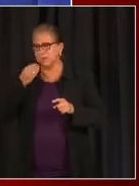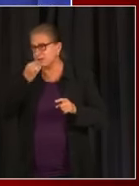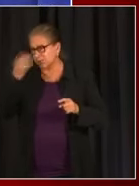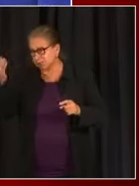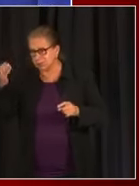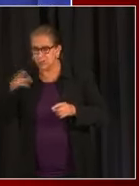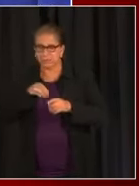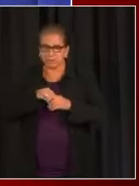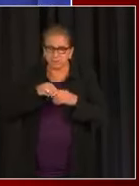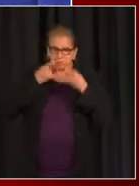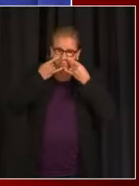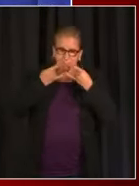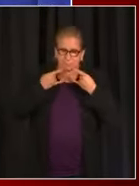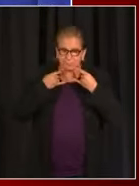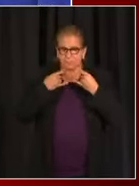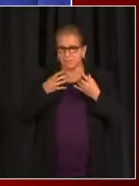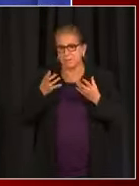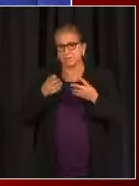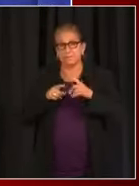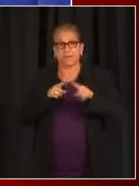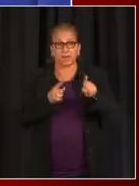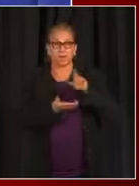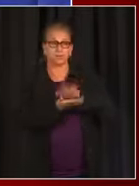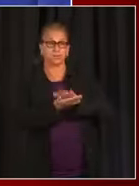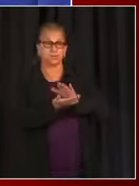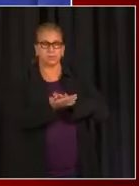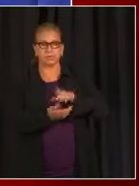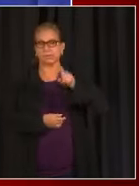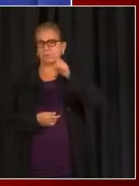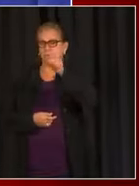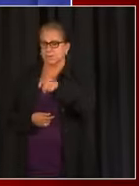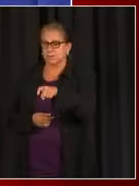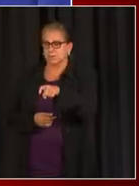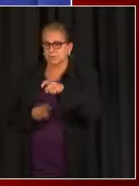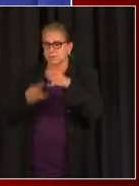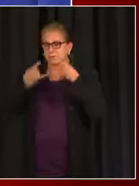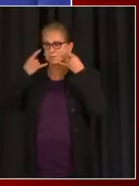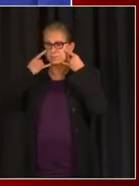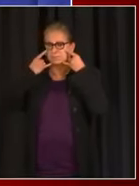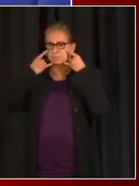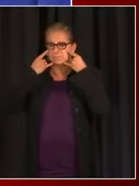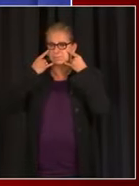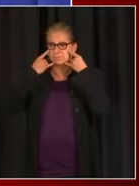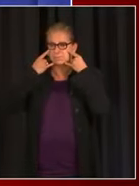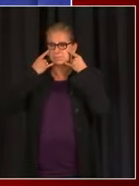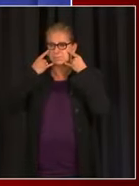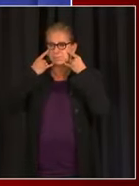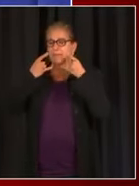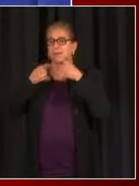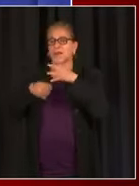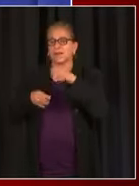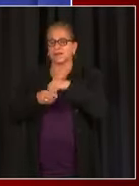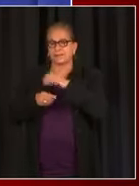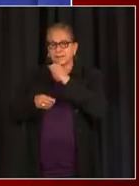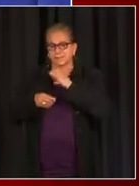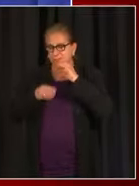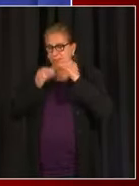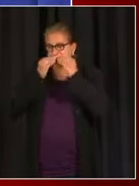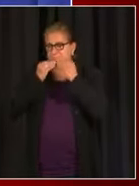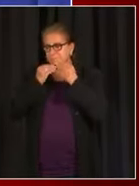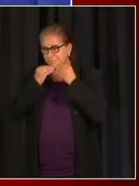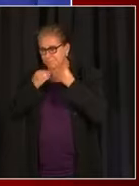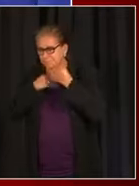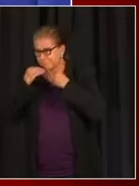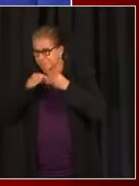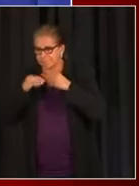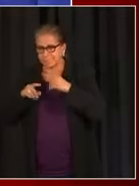there is an obvious exception to wearing a mask when you are actively eating or drinking. That is highlighted in the general mask guidance that